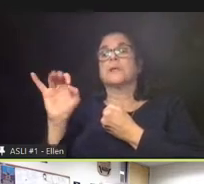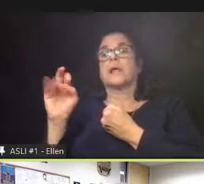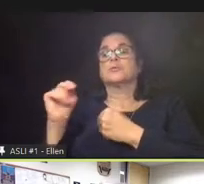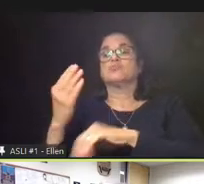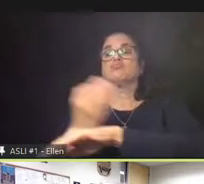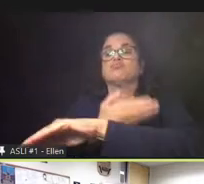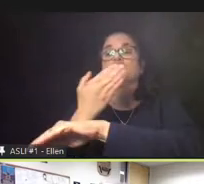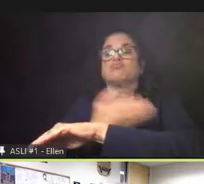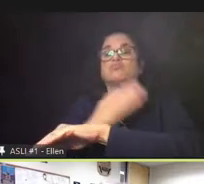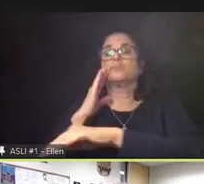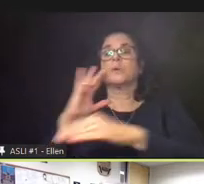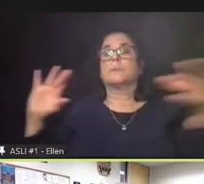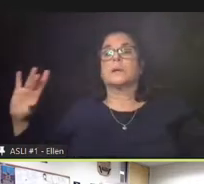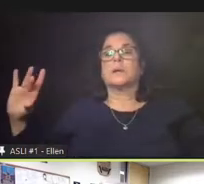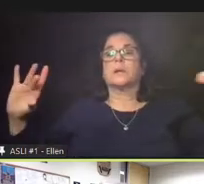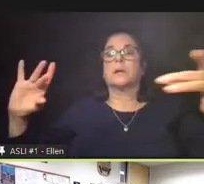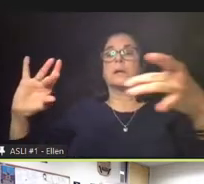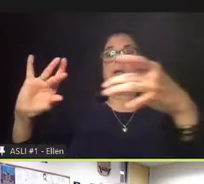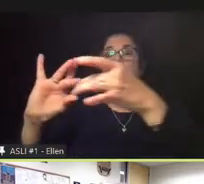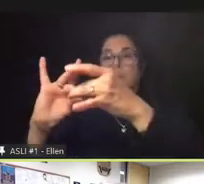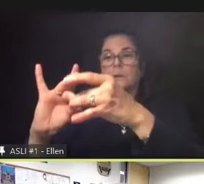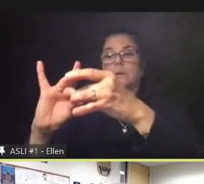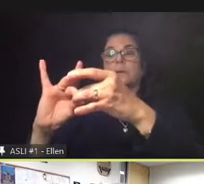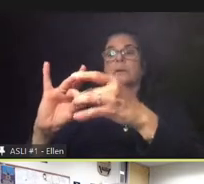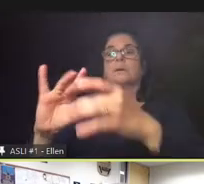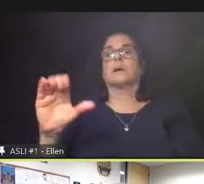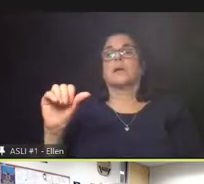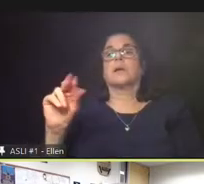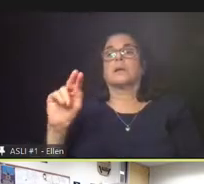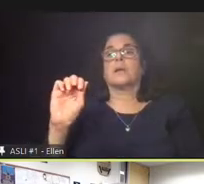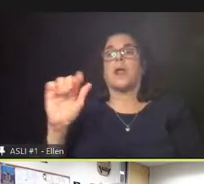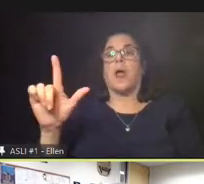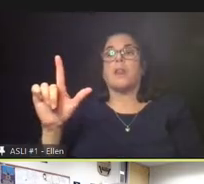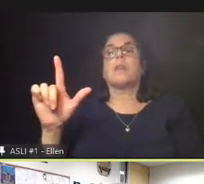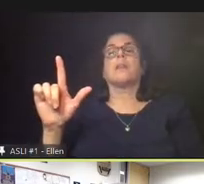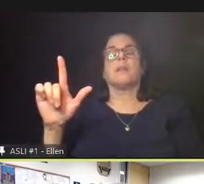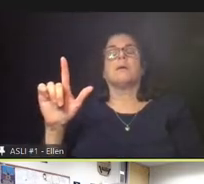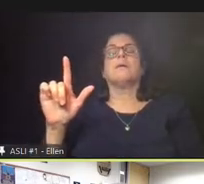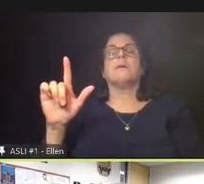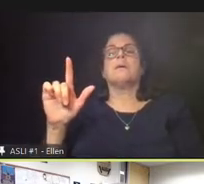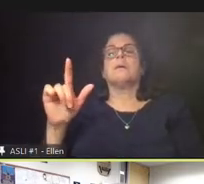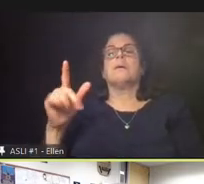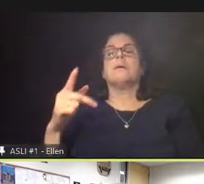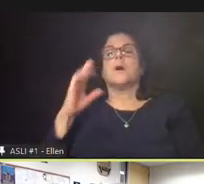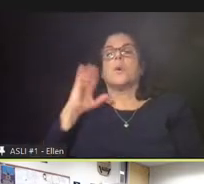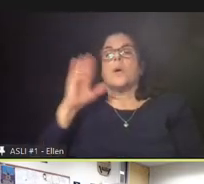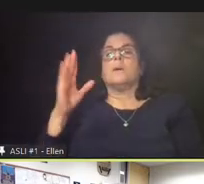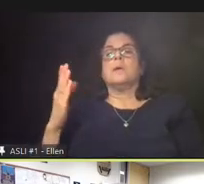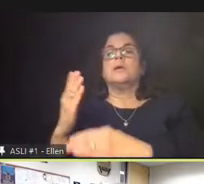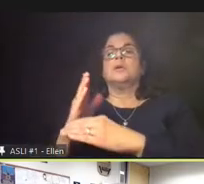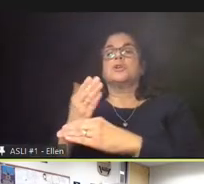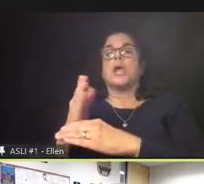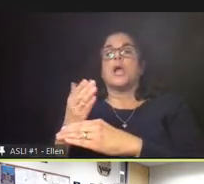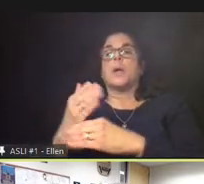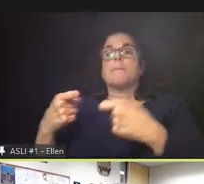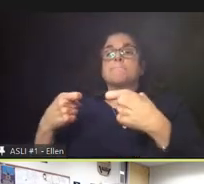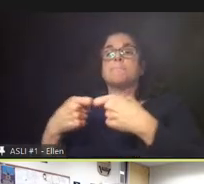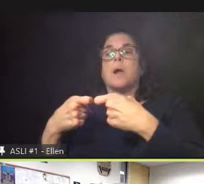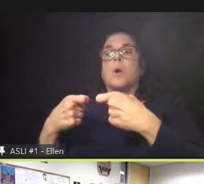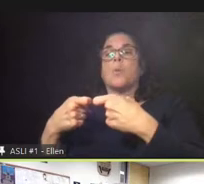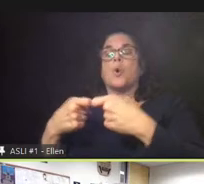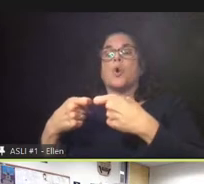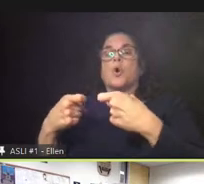tying into, as part of the canal tie house, actually the power on the Green Line. We'll be sharing power between the Green Line and the Blue Line, which allows us to not need a